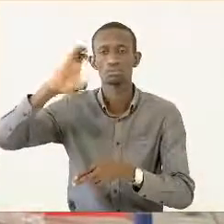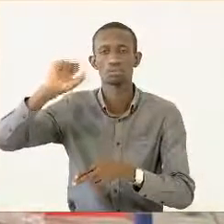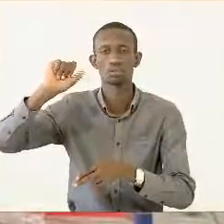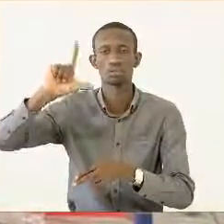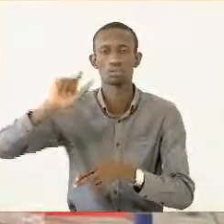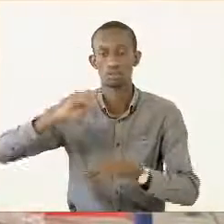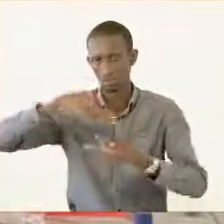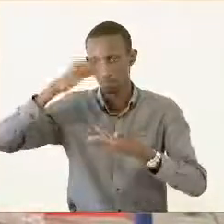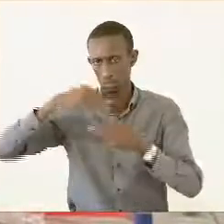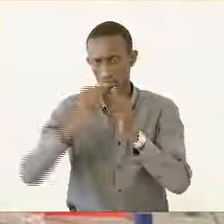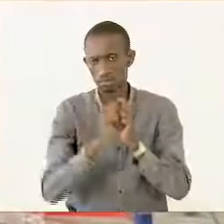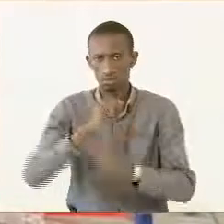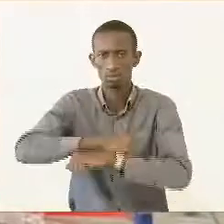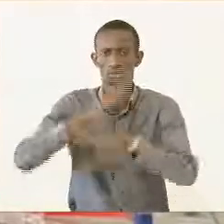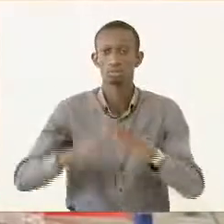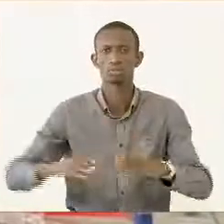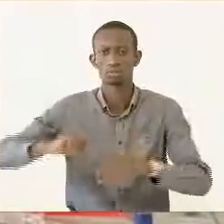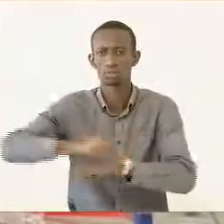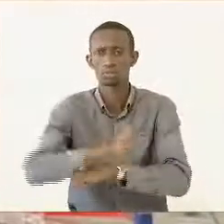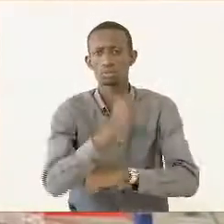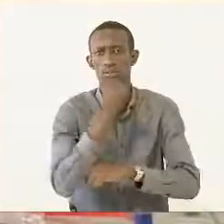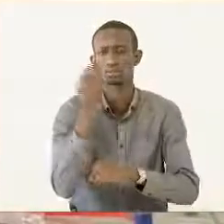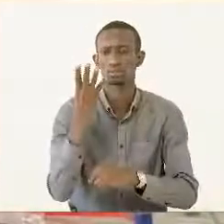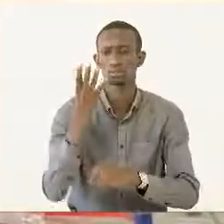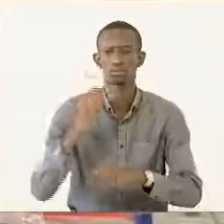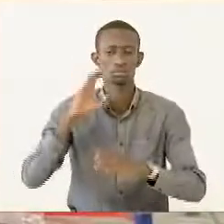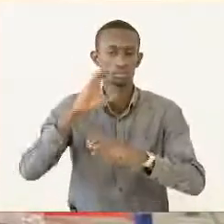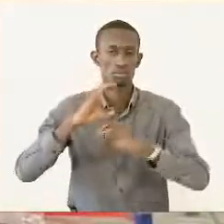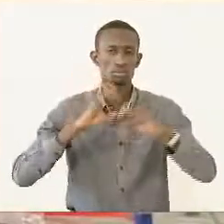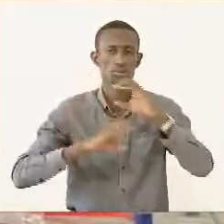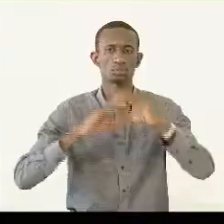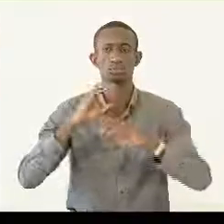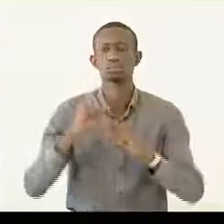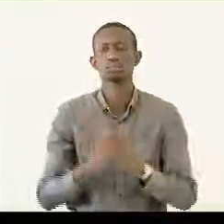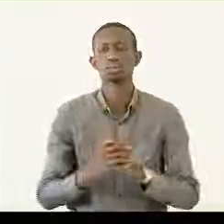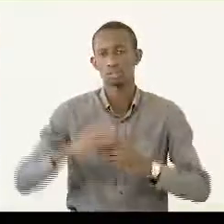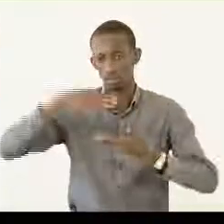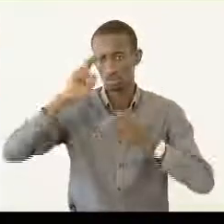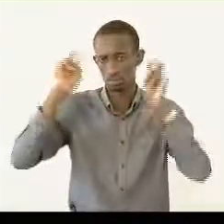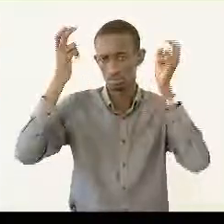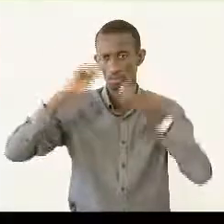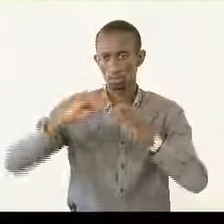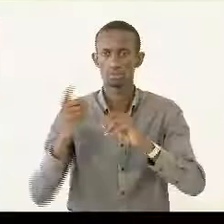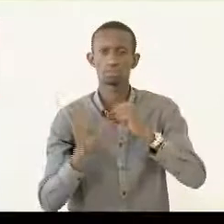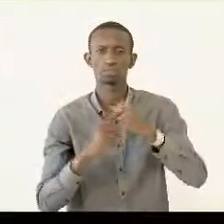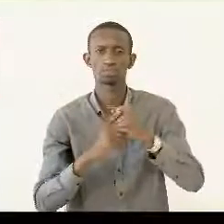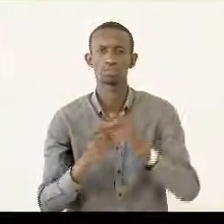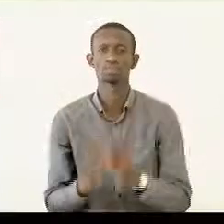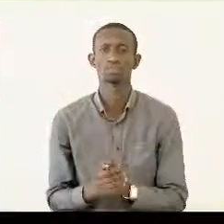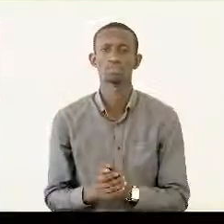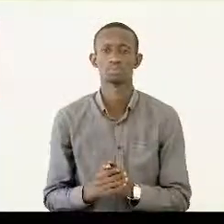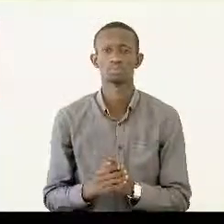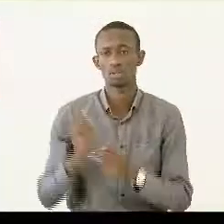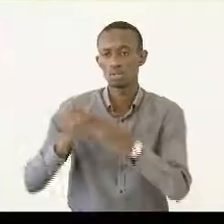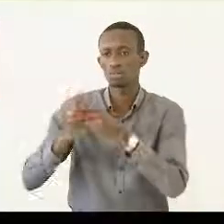chemistry students studying unit number 6. Today we are starting unit number 6. The trends in the